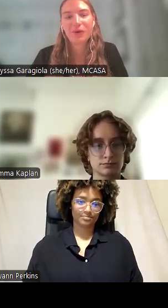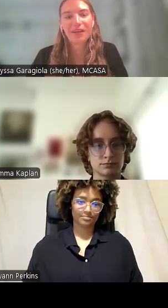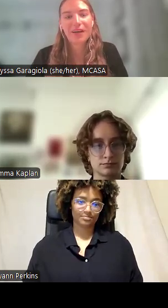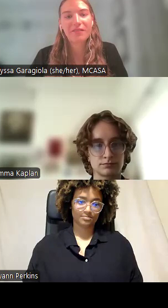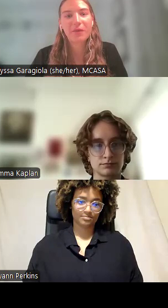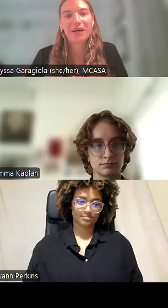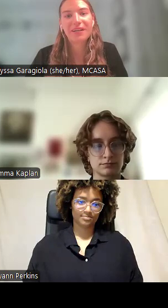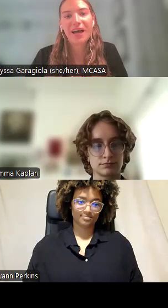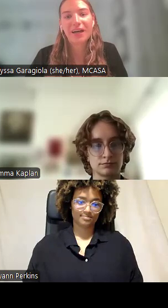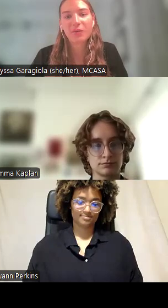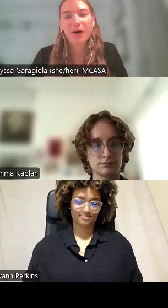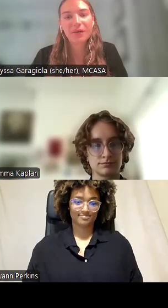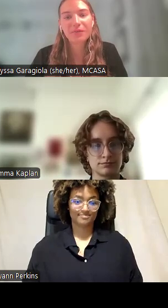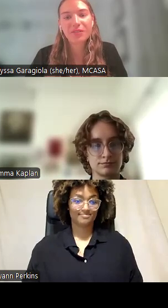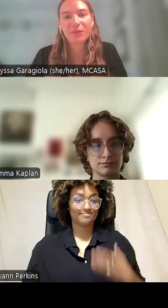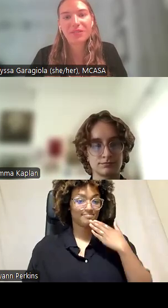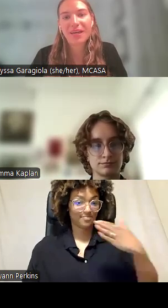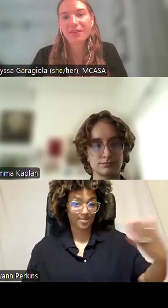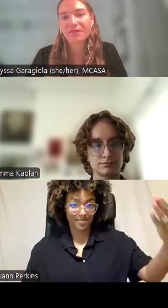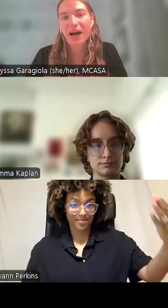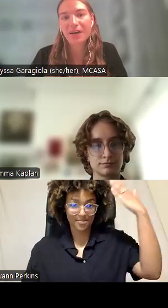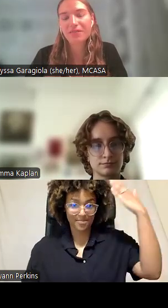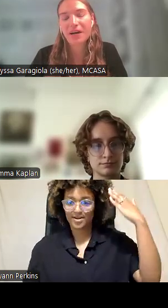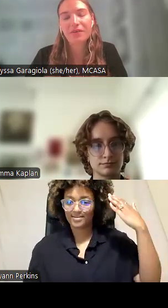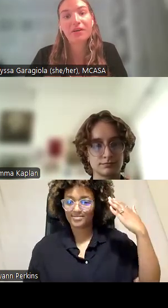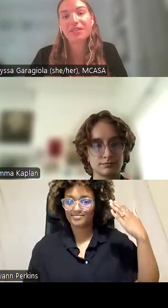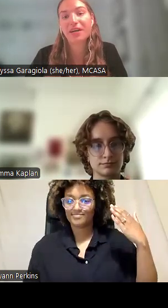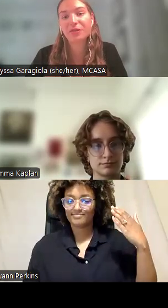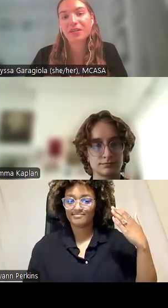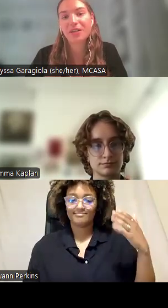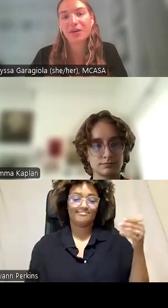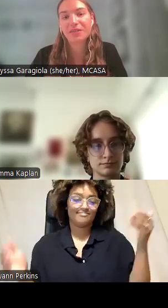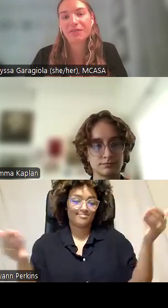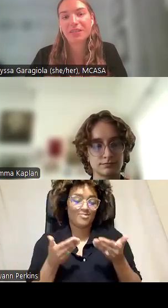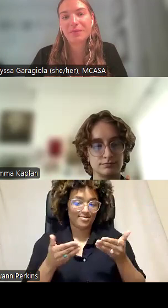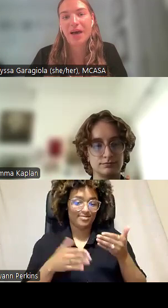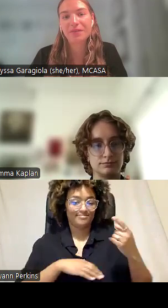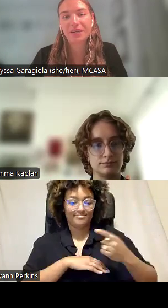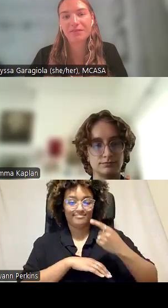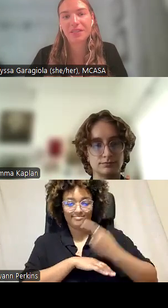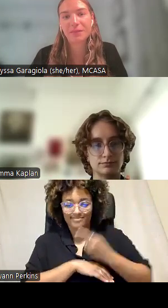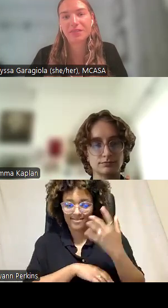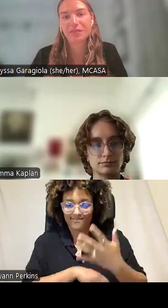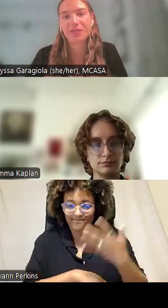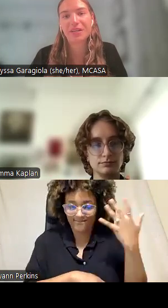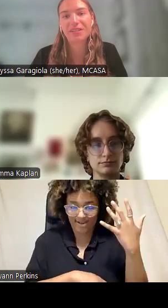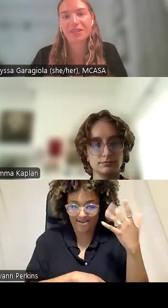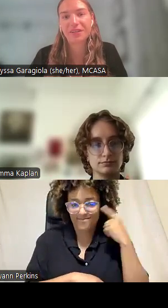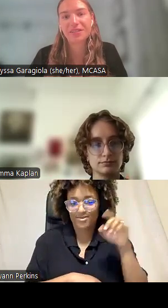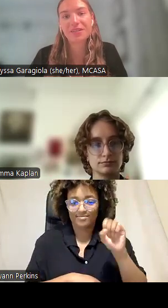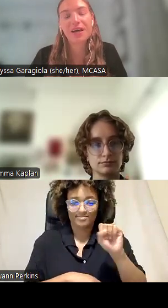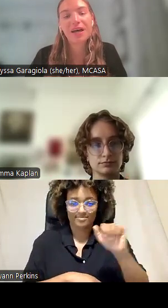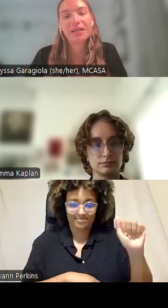Good morning, everyone, and welcome to day 5 of our Sexual Assault Victim Advocate Fundamentals